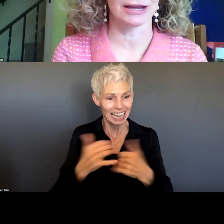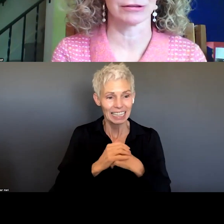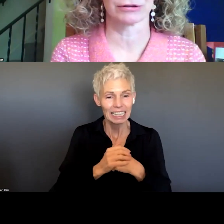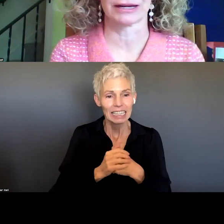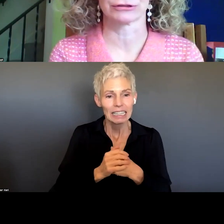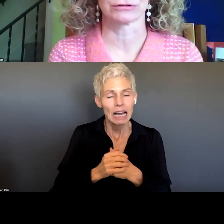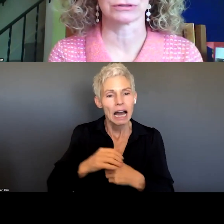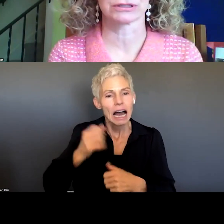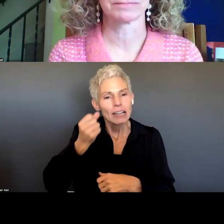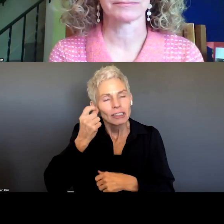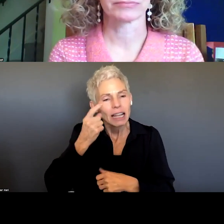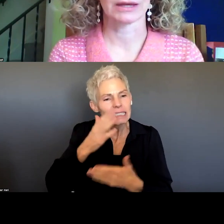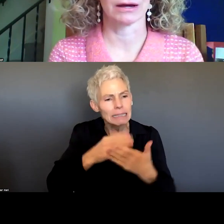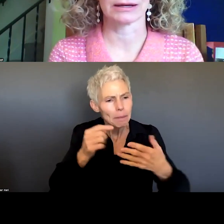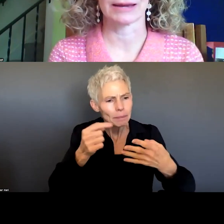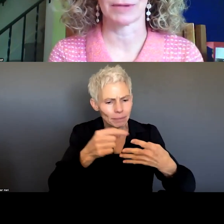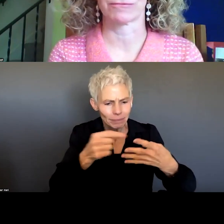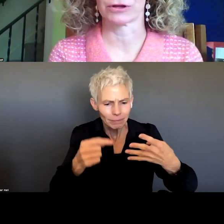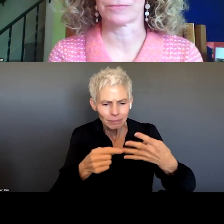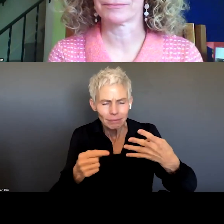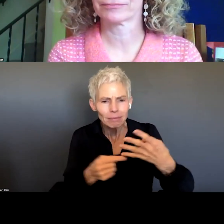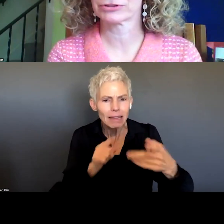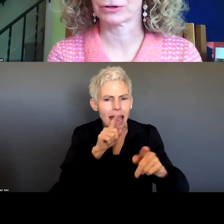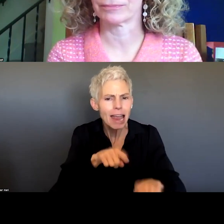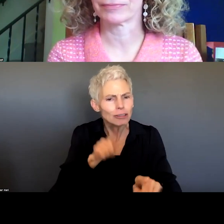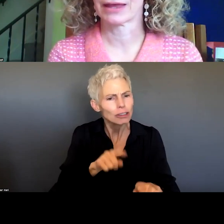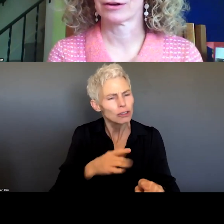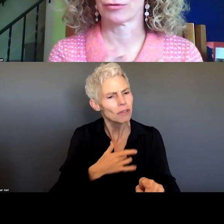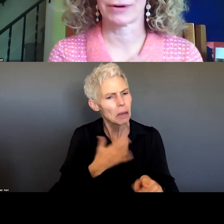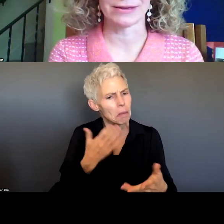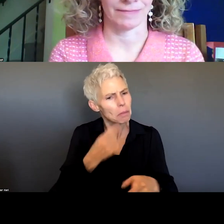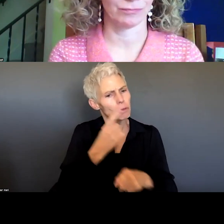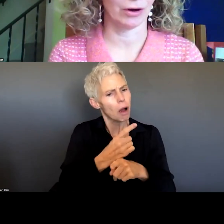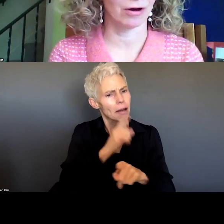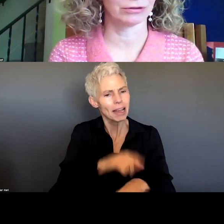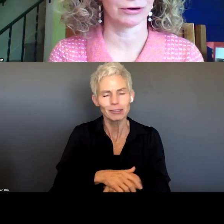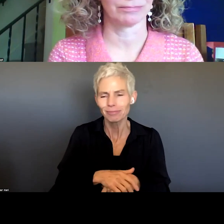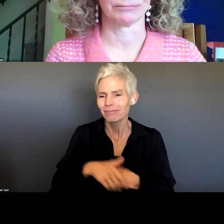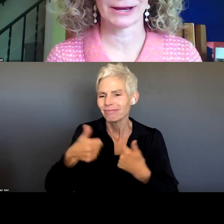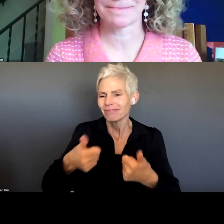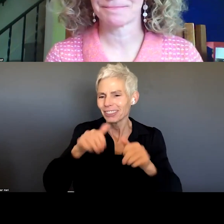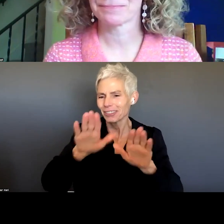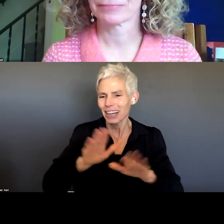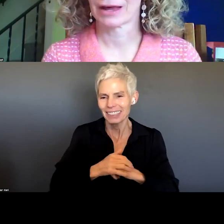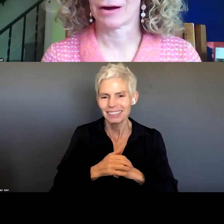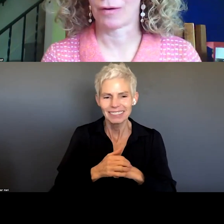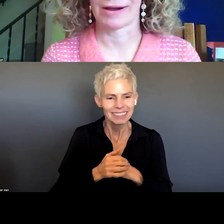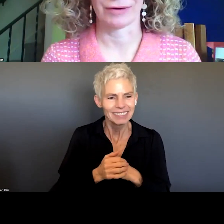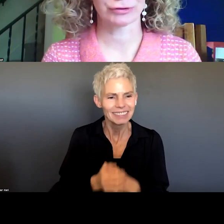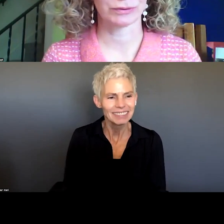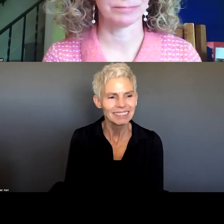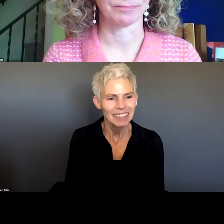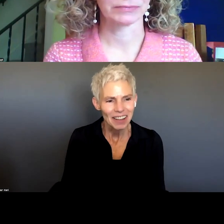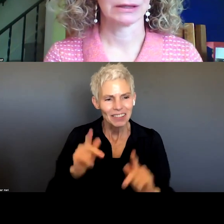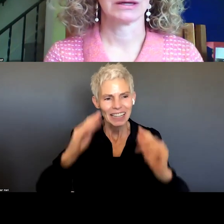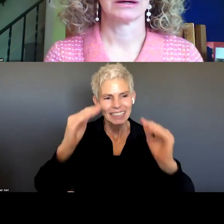some of the other answers came up for you. So great. We all learn, right? Okay,